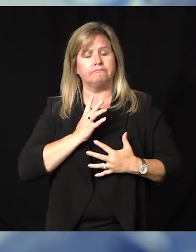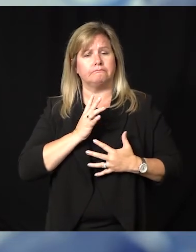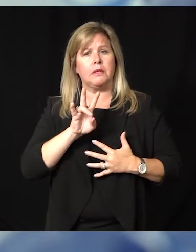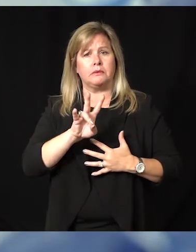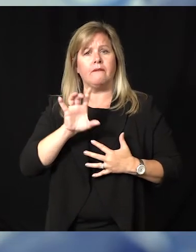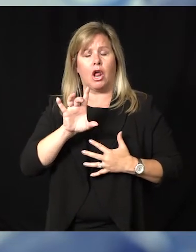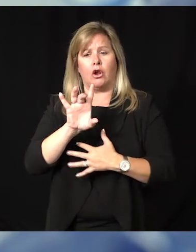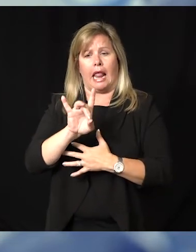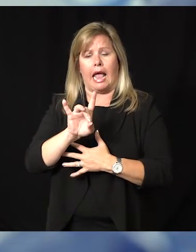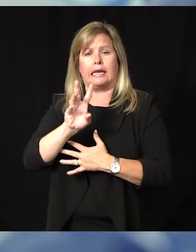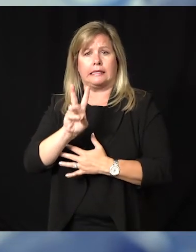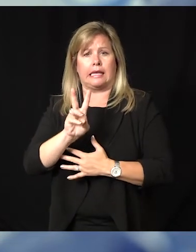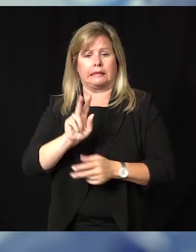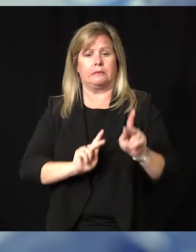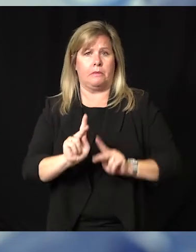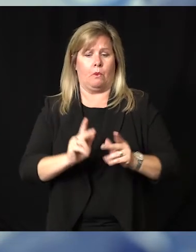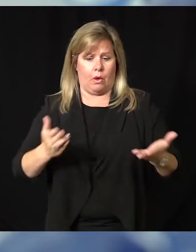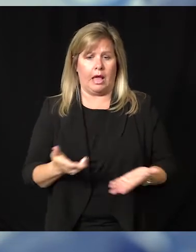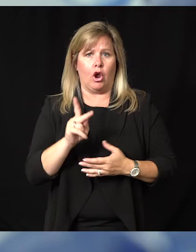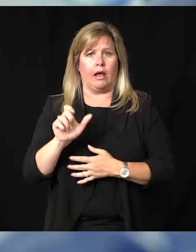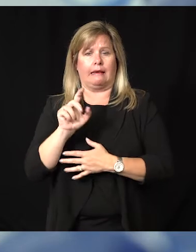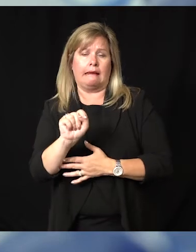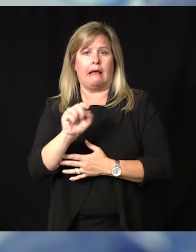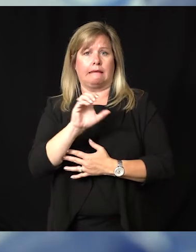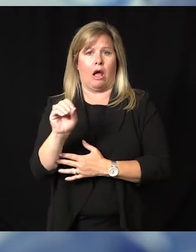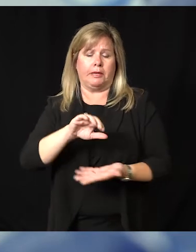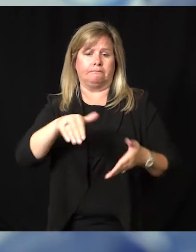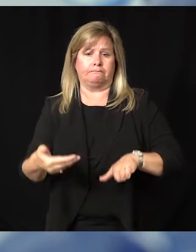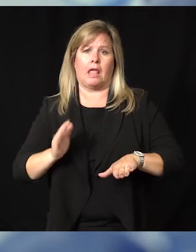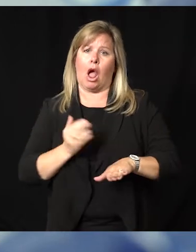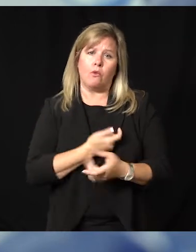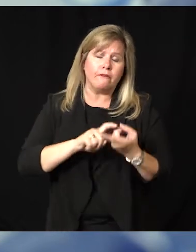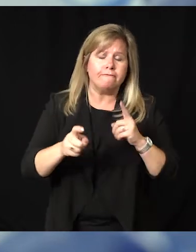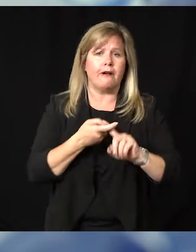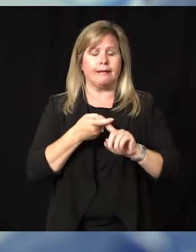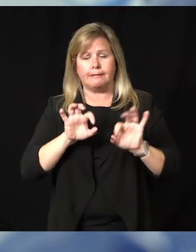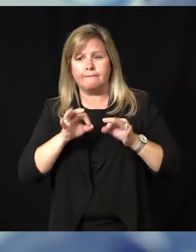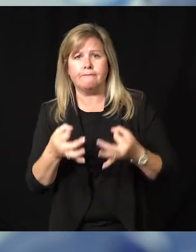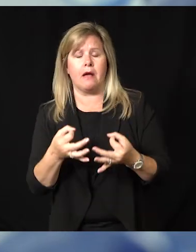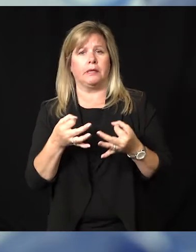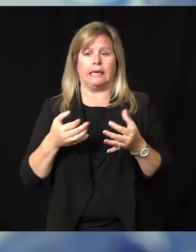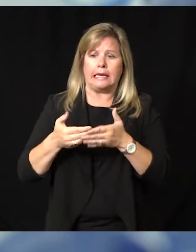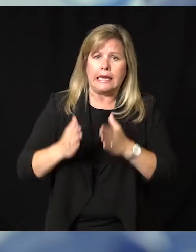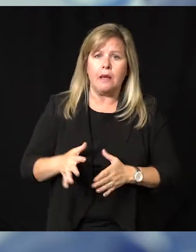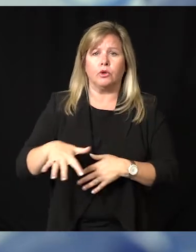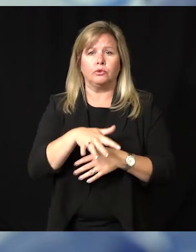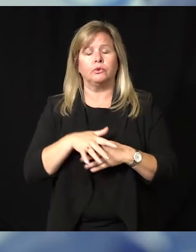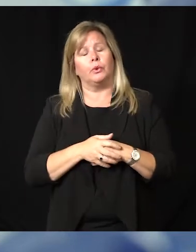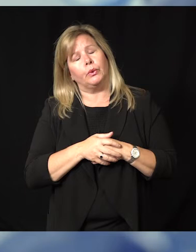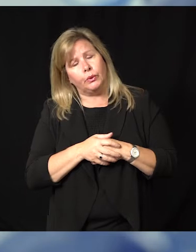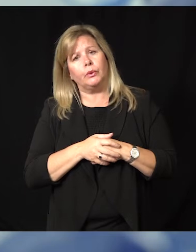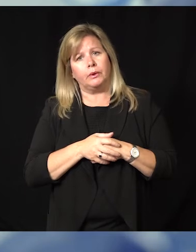786 of our family, friends, and neighbors here in Kent County. While the pace of death has dramatically